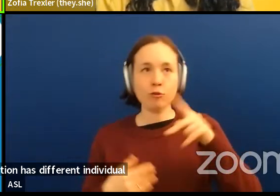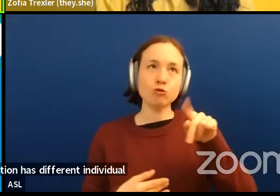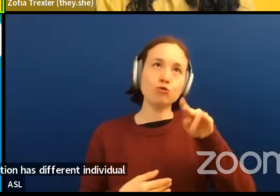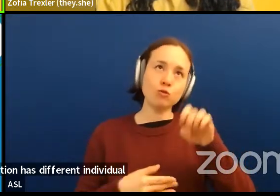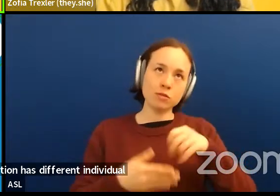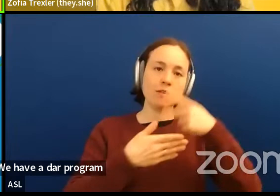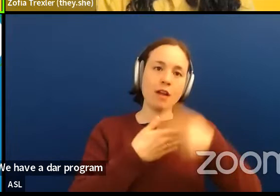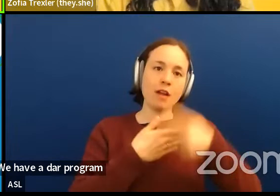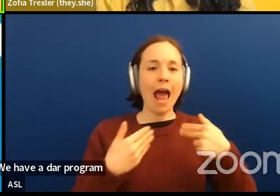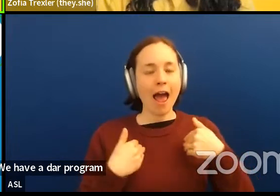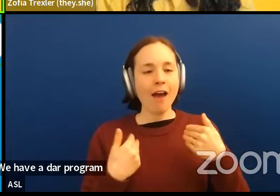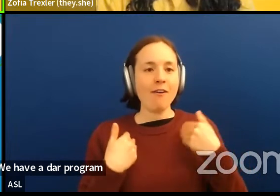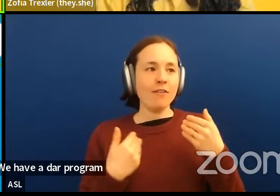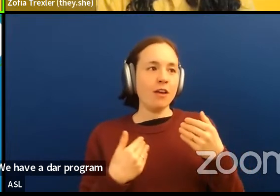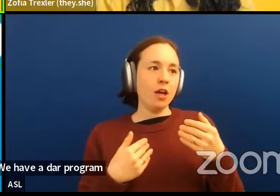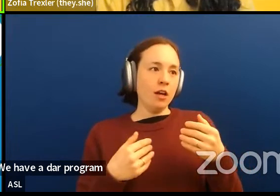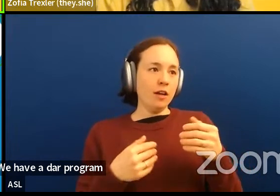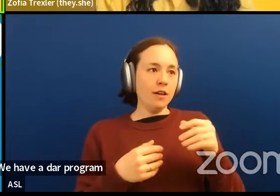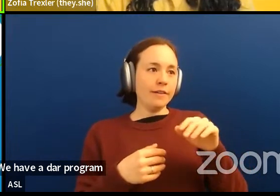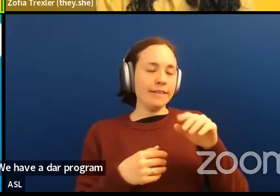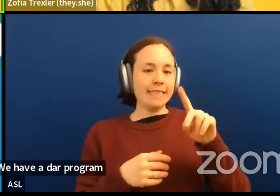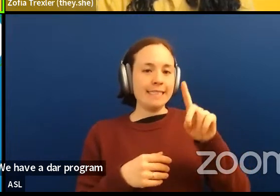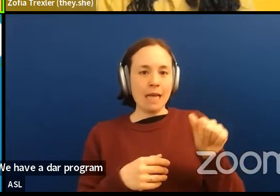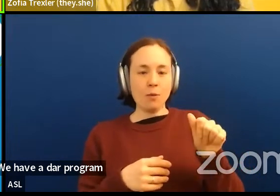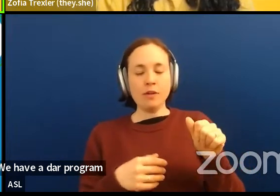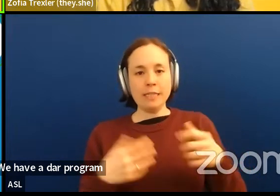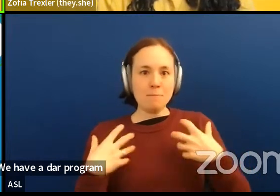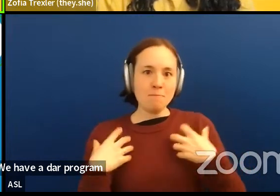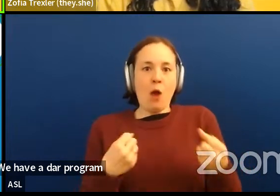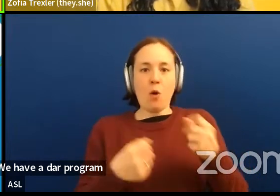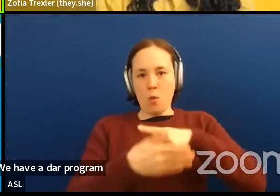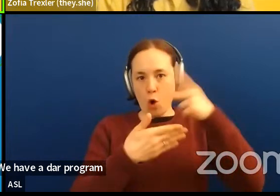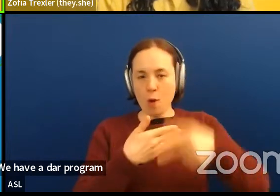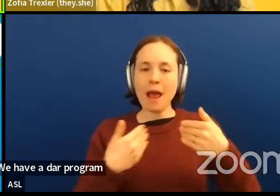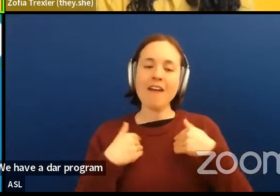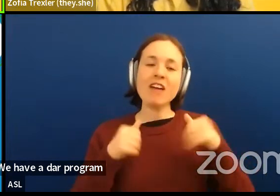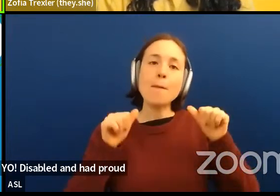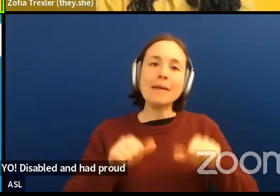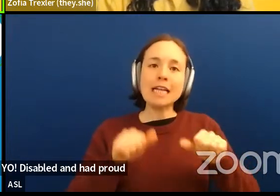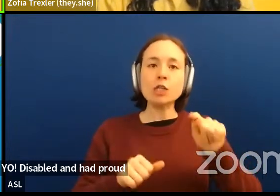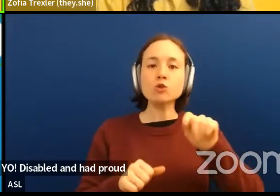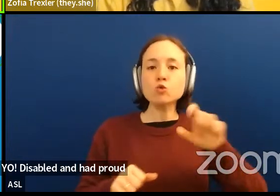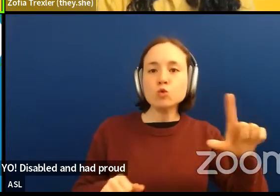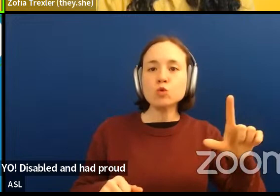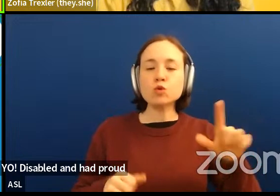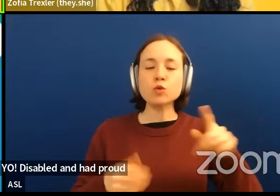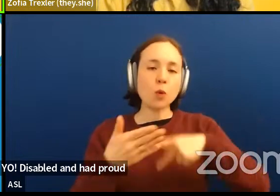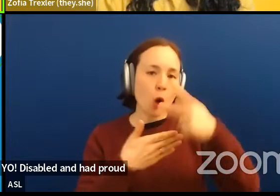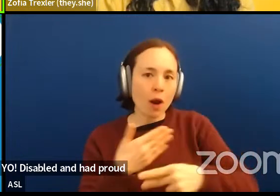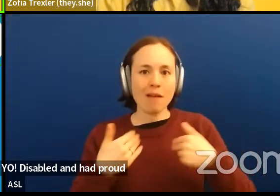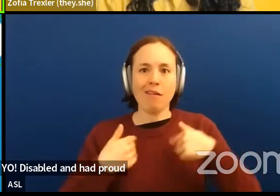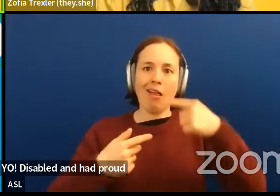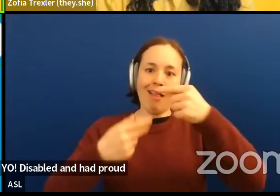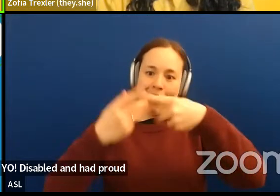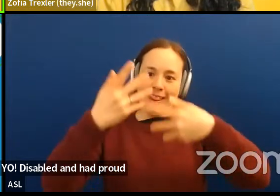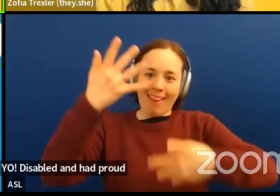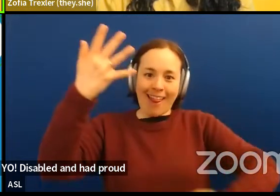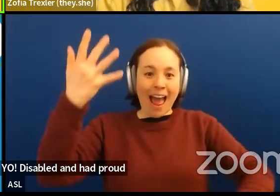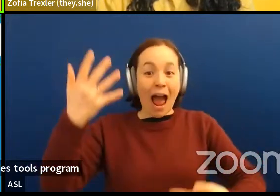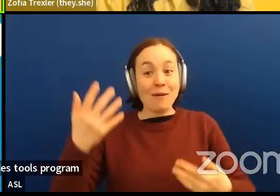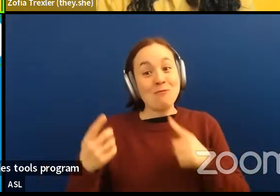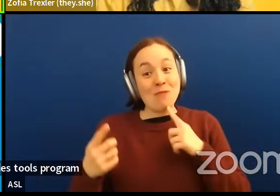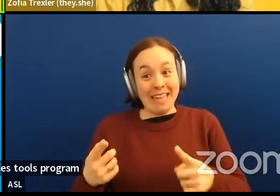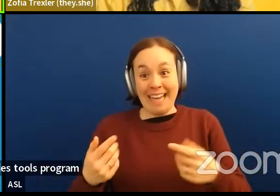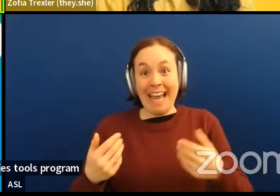Yo Disabled and Proud program, we have Abilities Tools program, and I am probably missing a lot